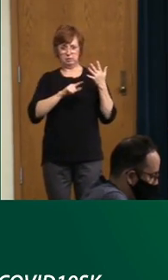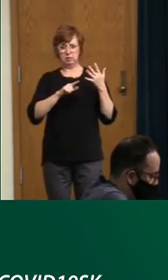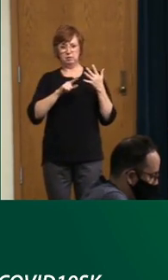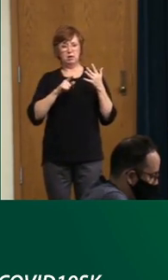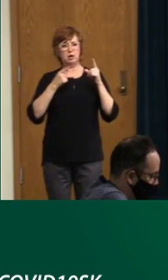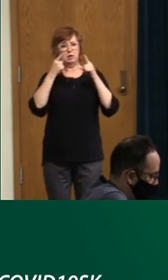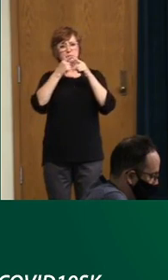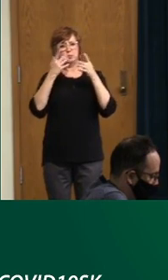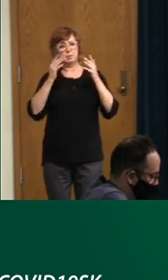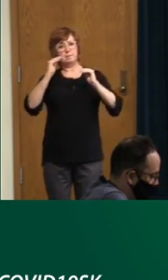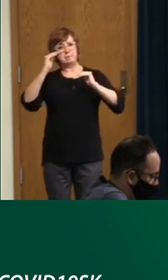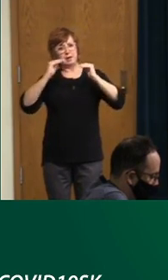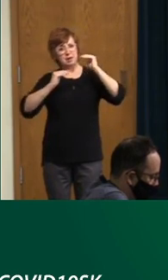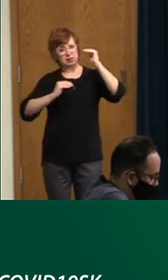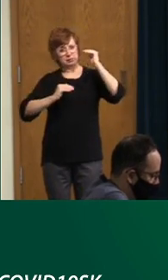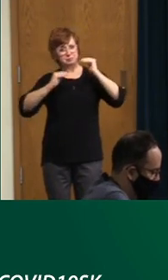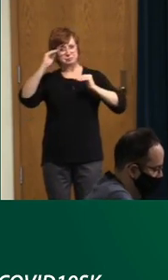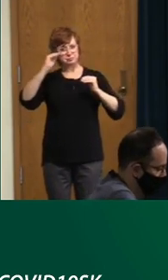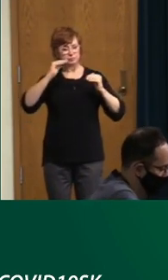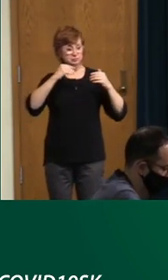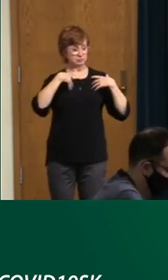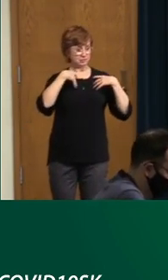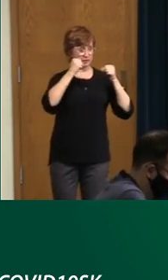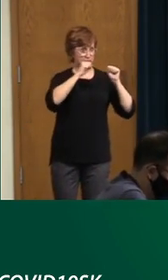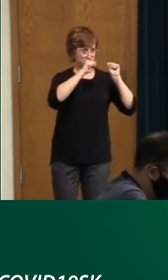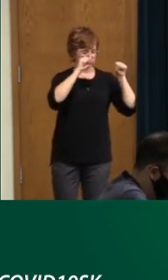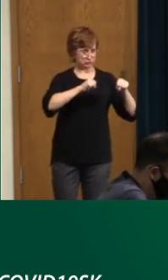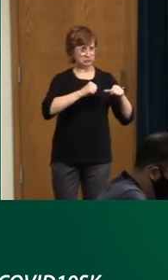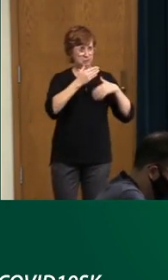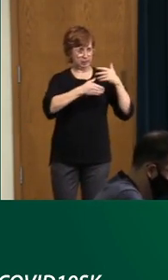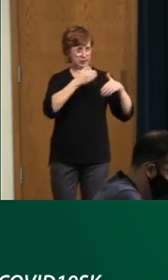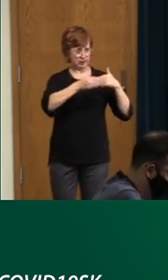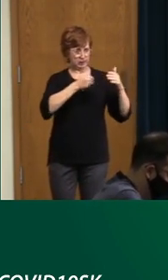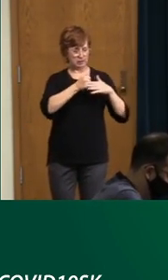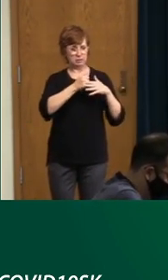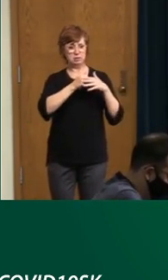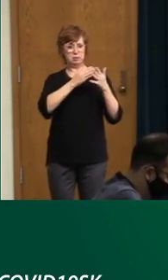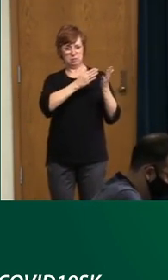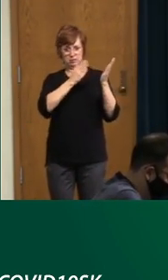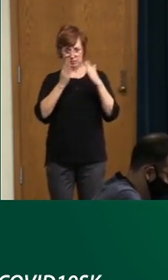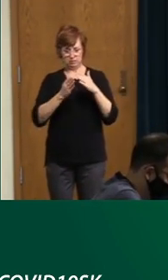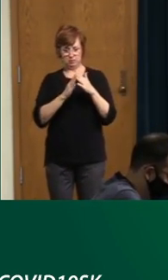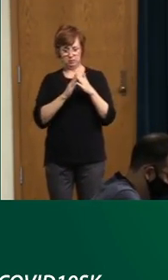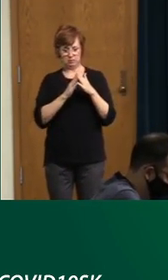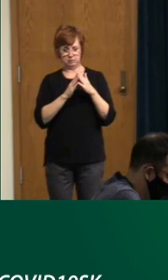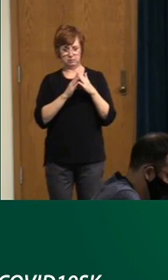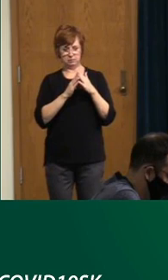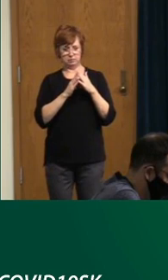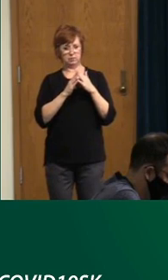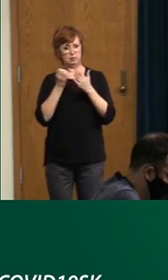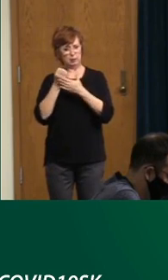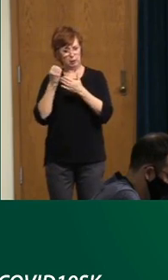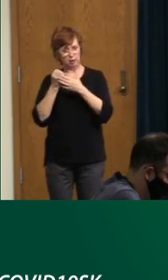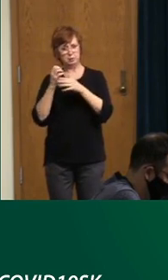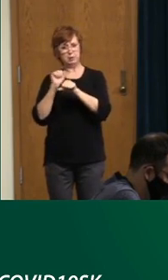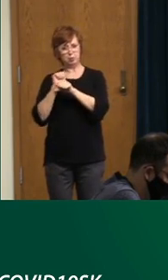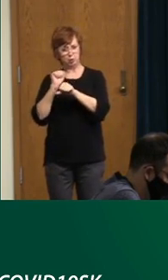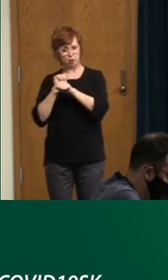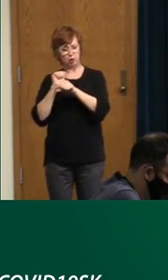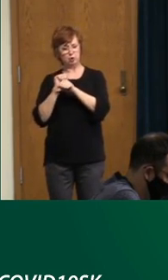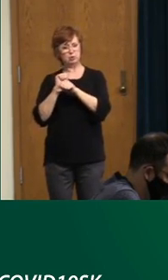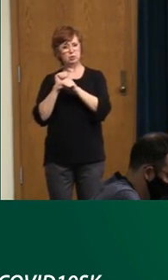balance in between what is our healthcare system can handle, what we can keep our economy and the jobs